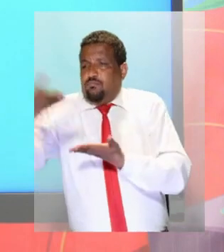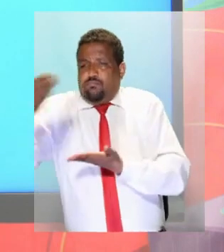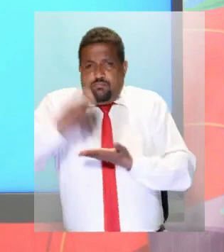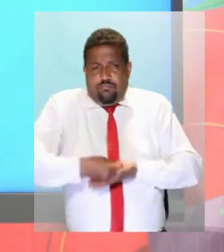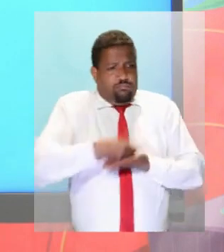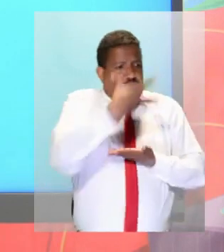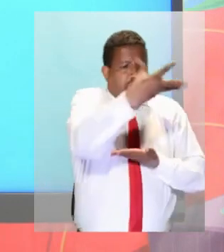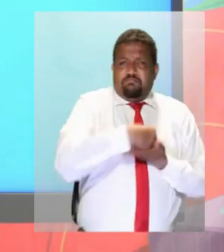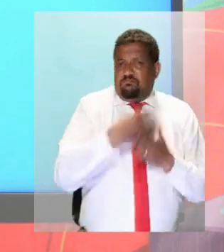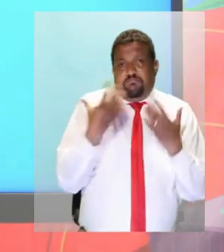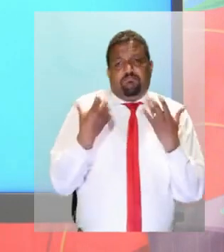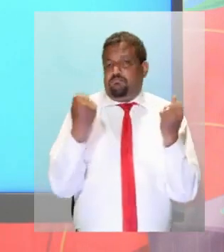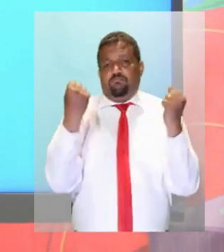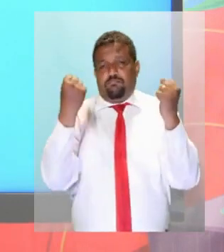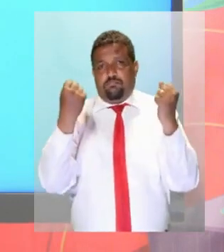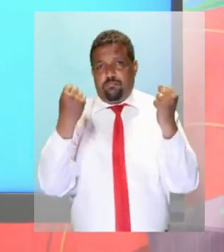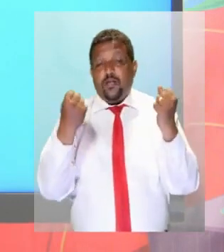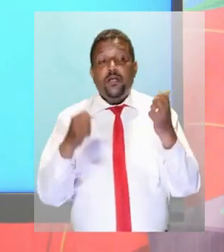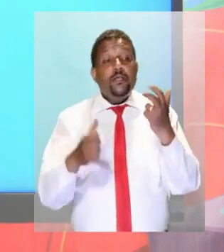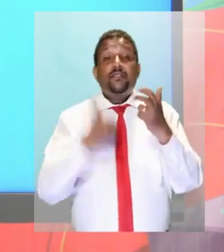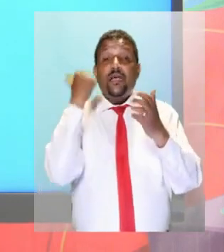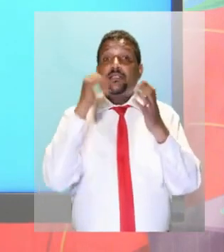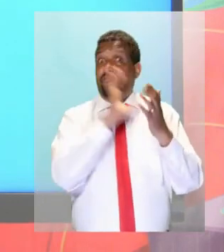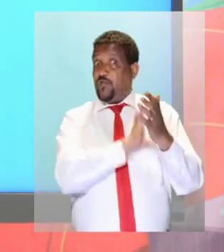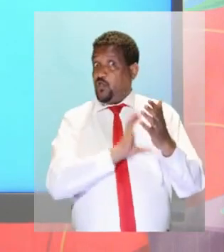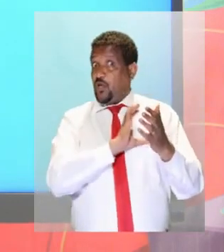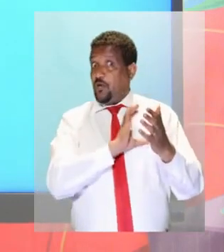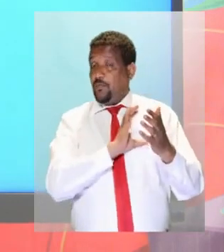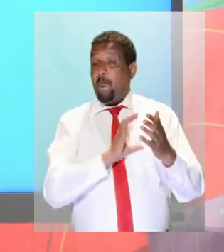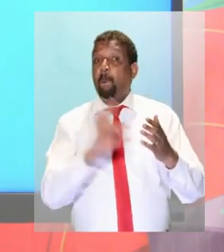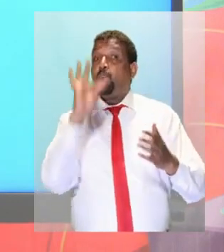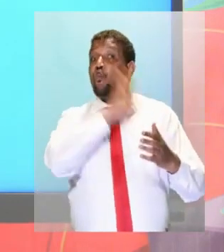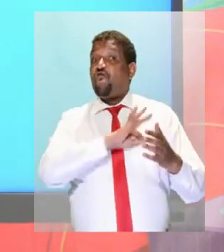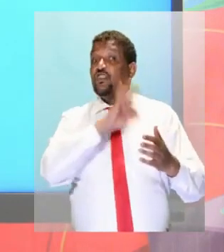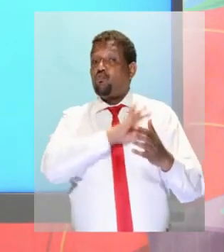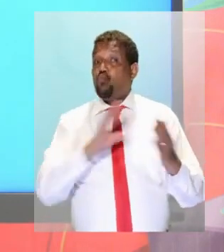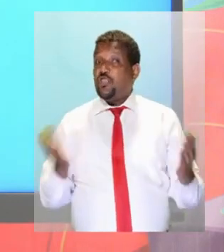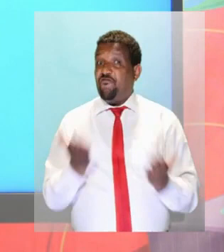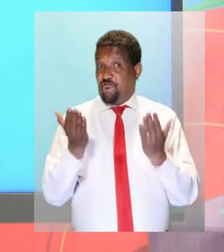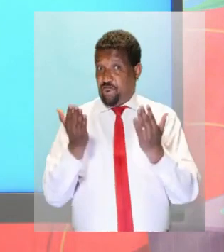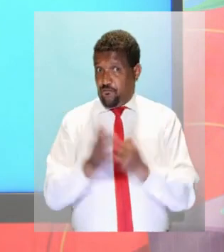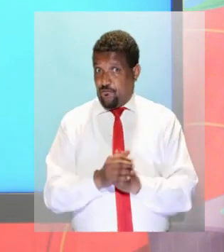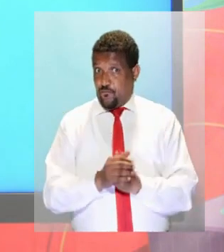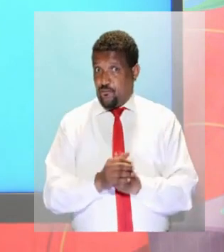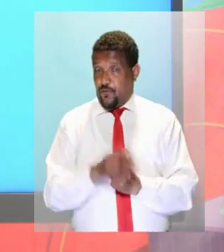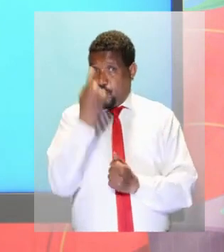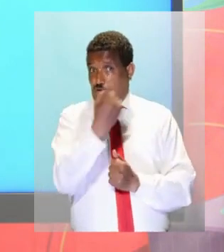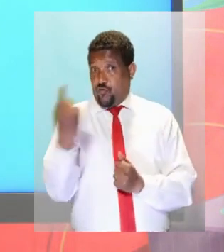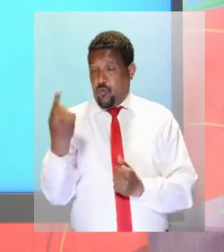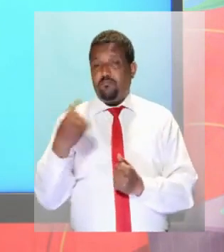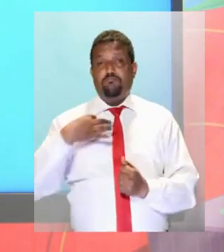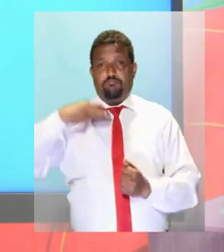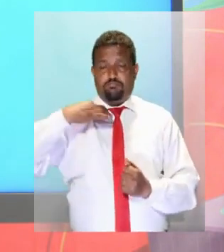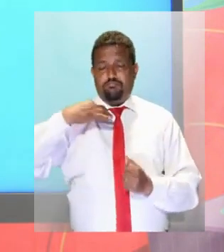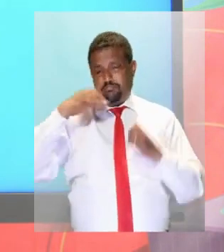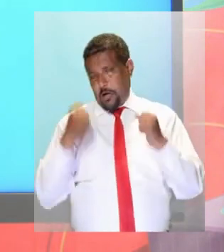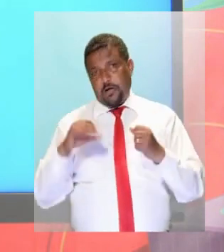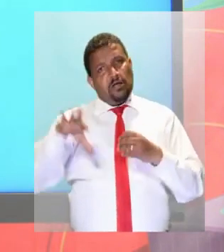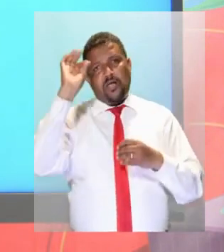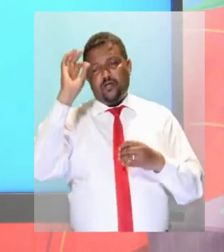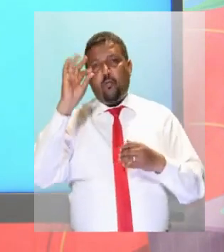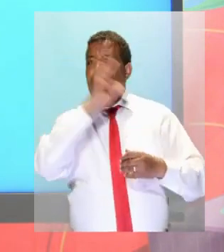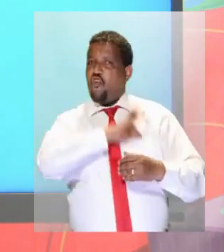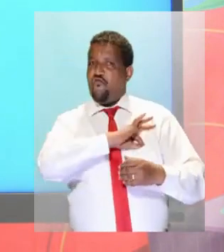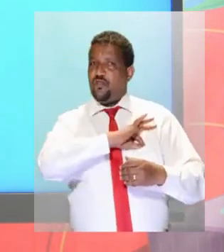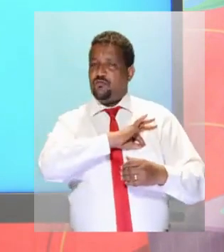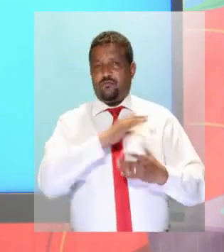buy. The other feature is profit motive. Individuals can get